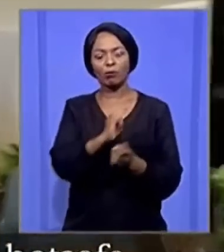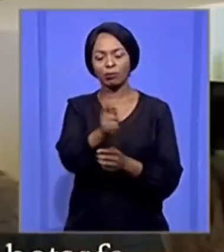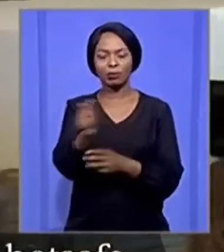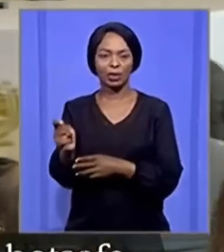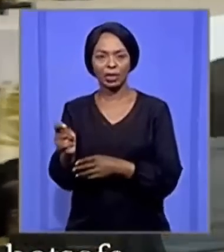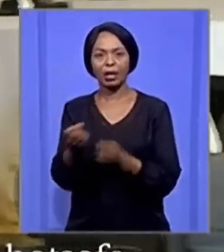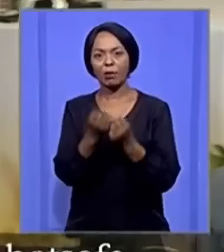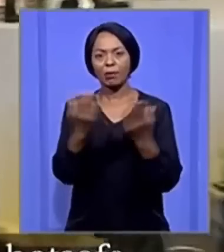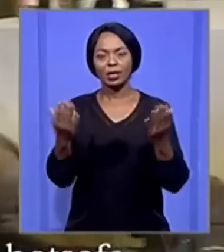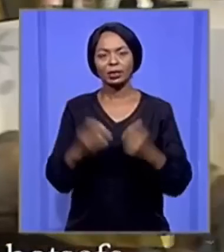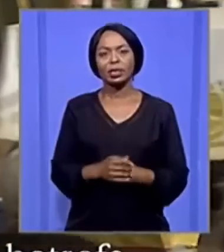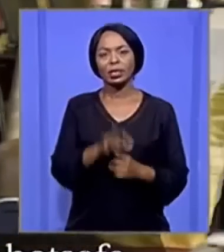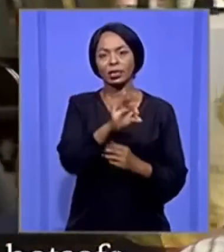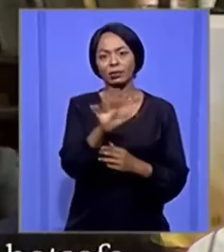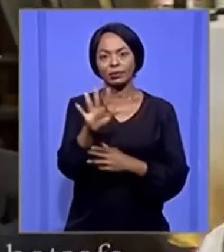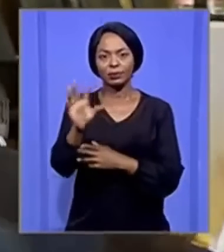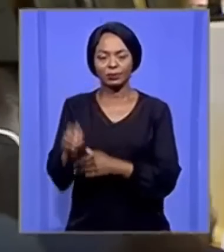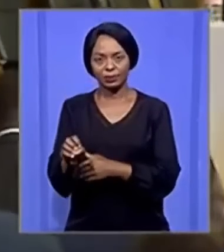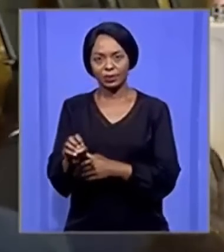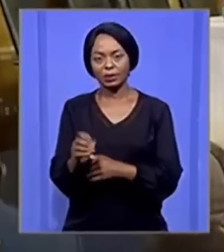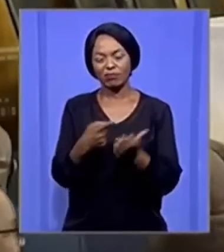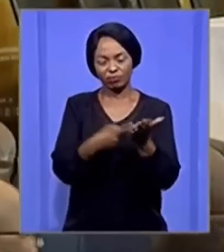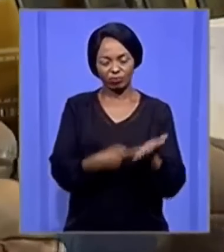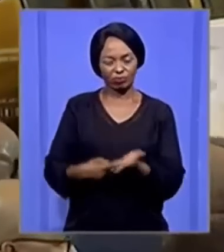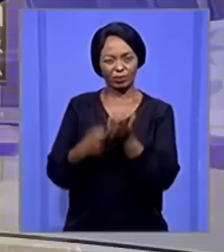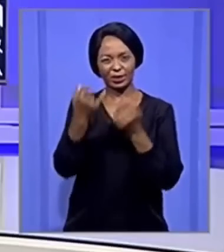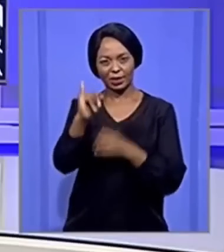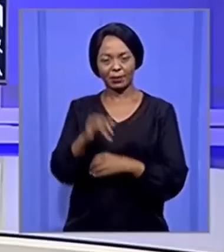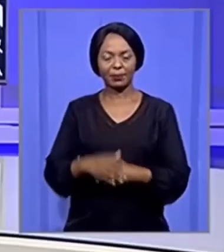di le 305.